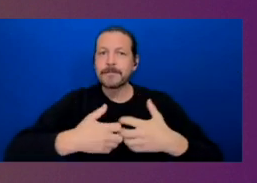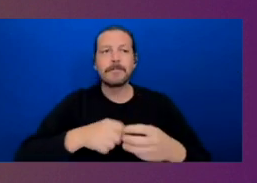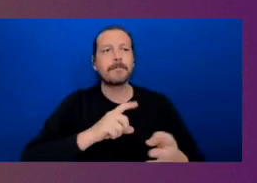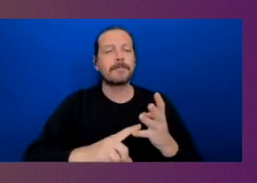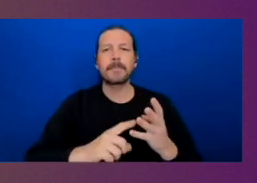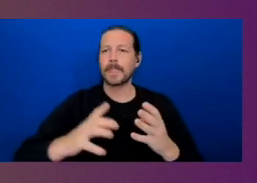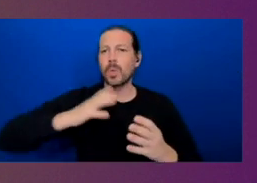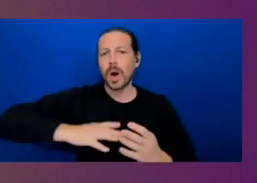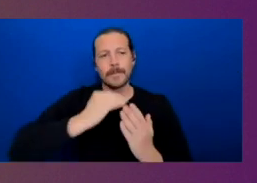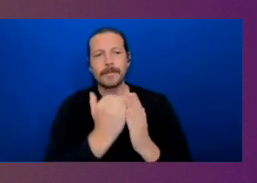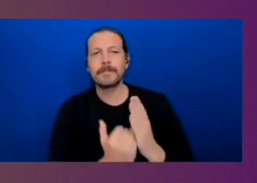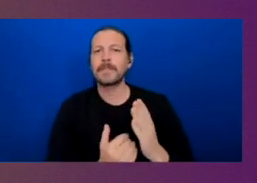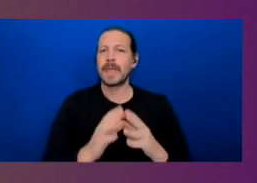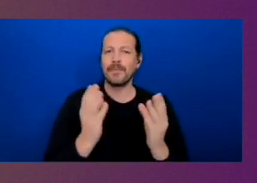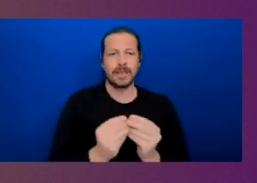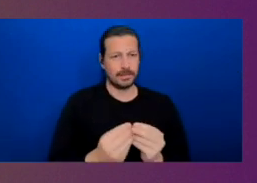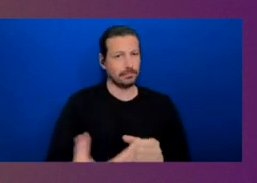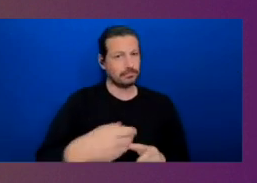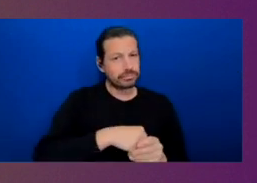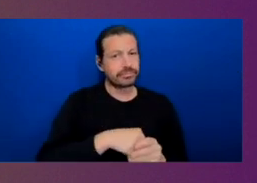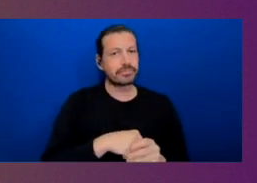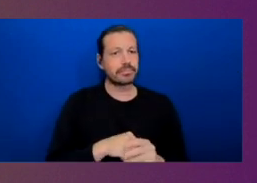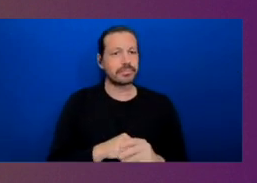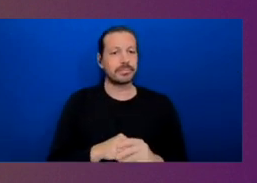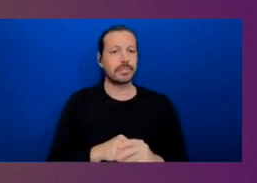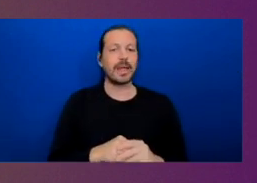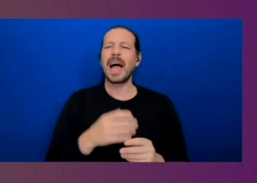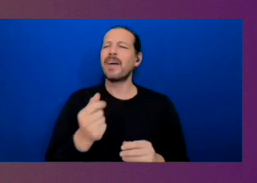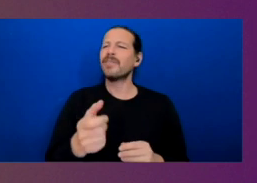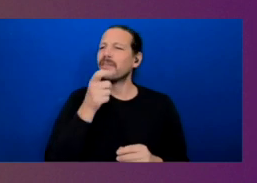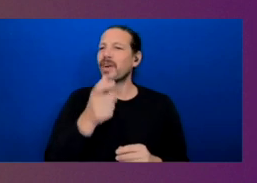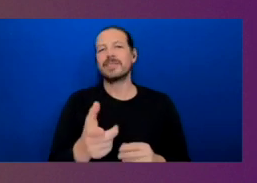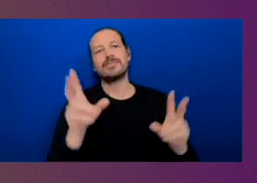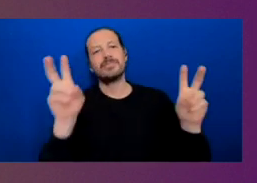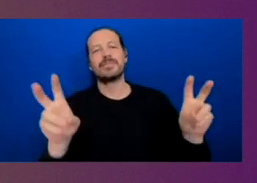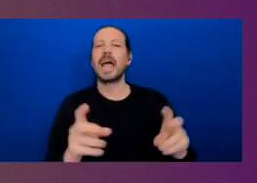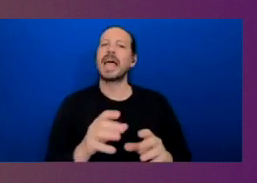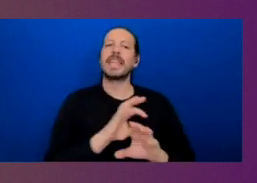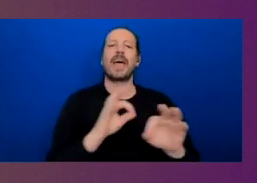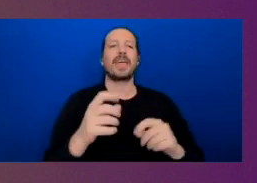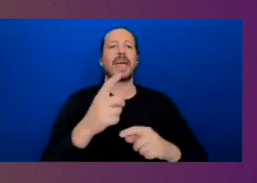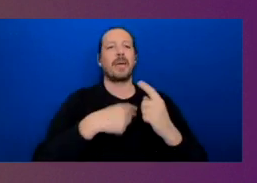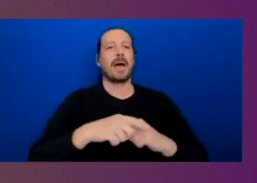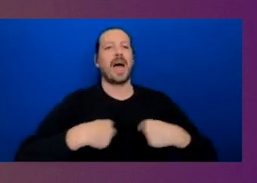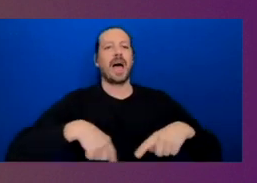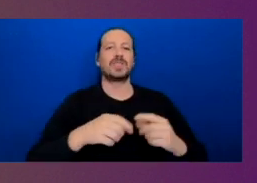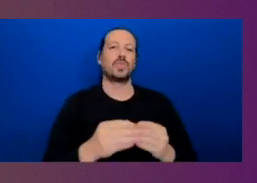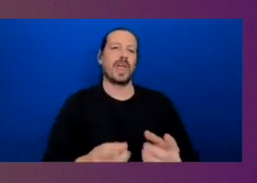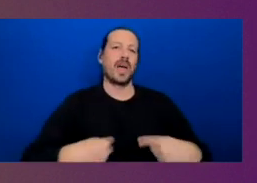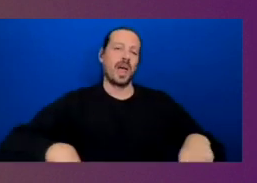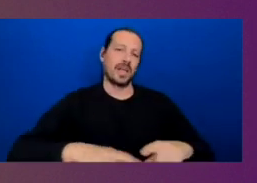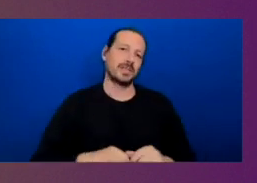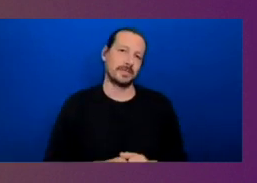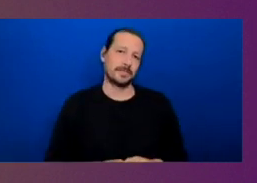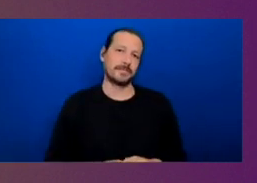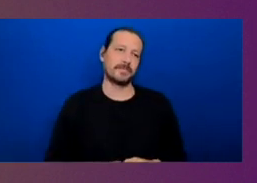that we put together. There is the phrase, nothing without us. And that really sums it up for me. We have